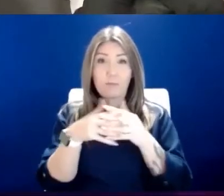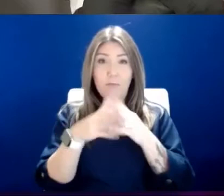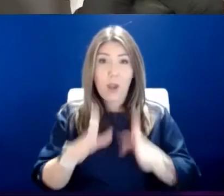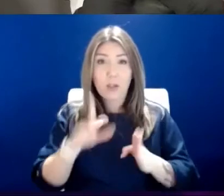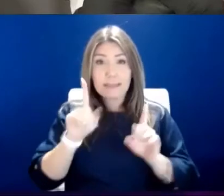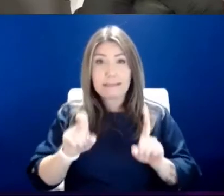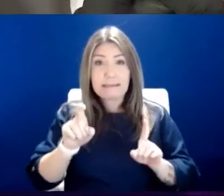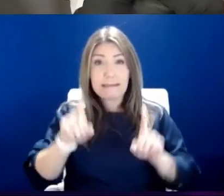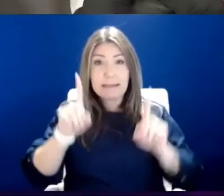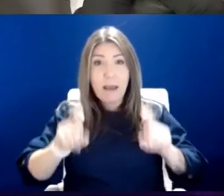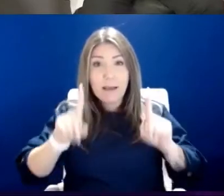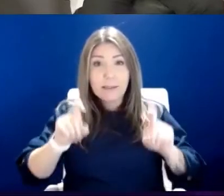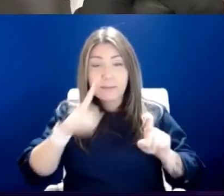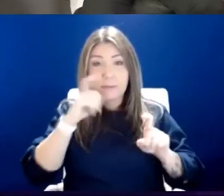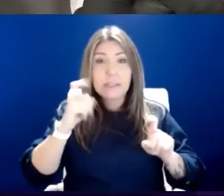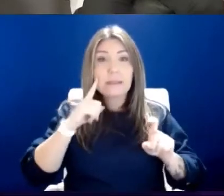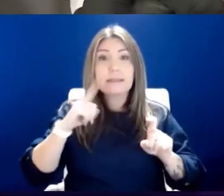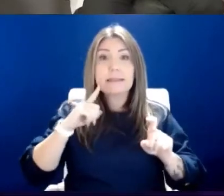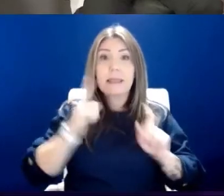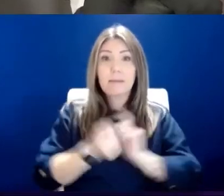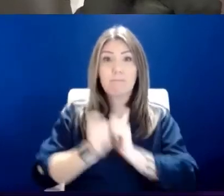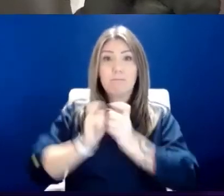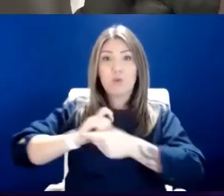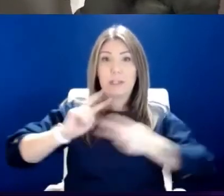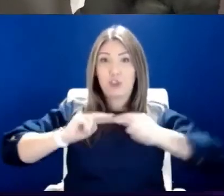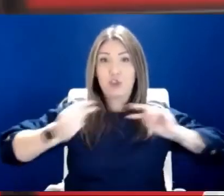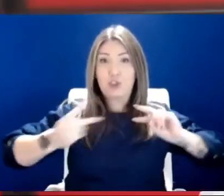mutation is predominantly in African Americans.